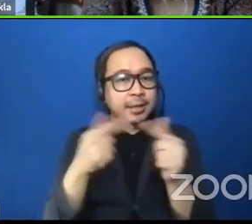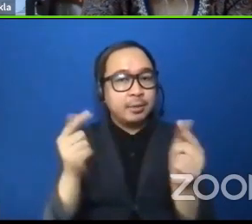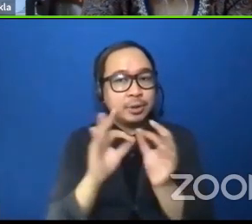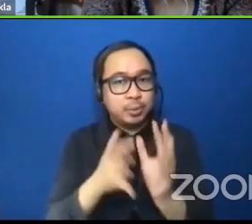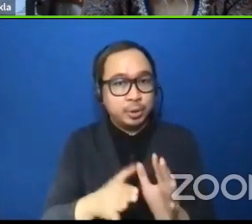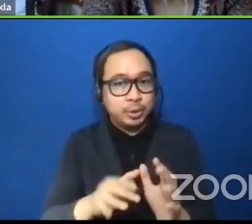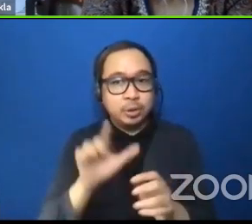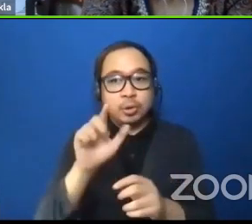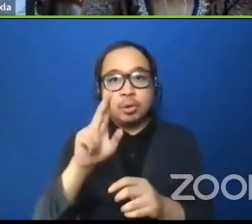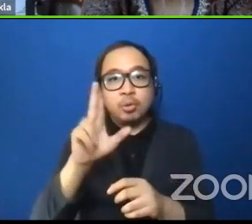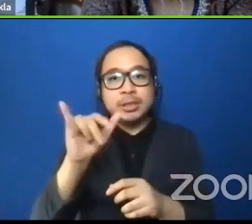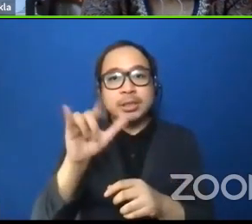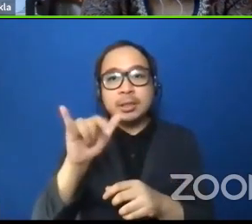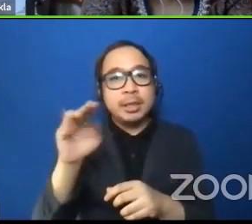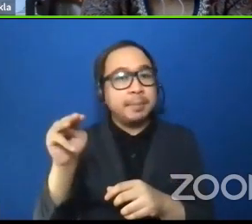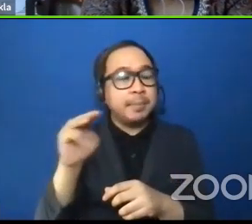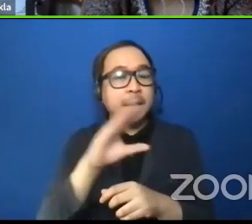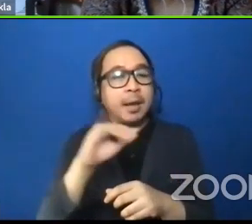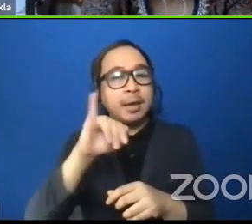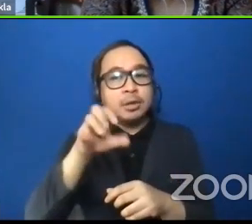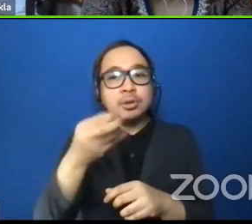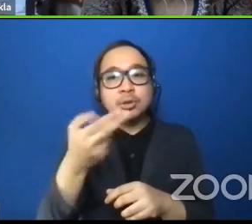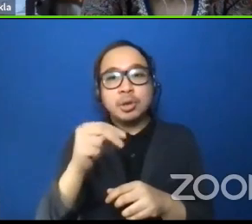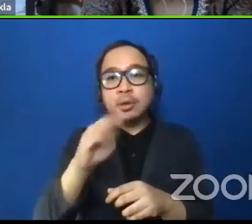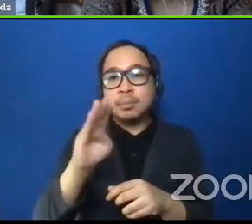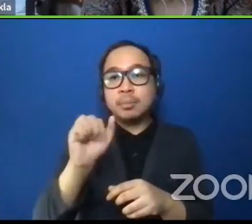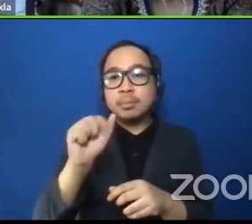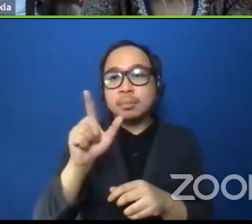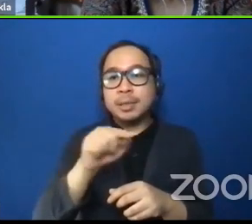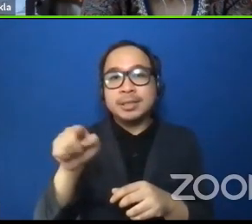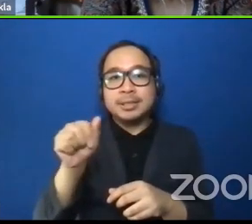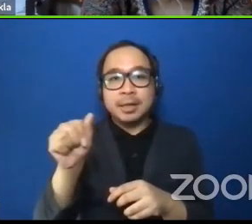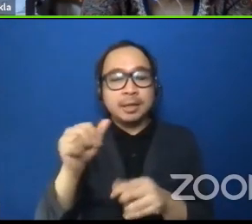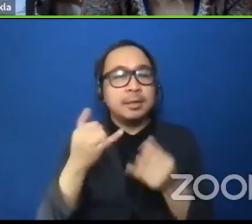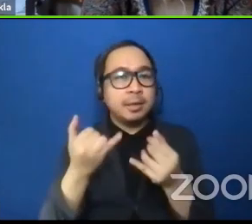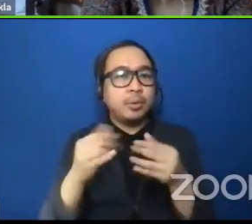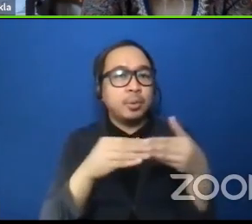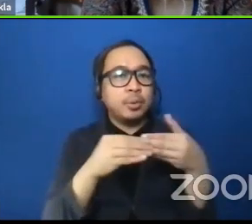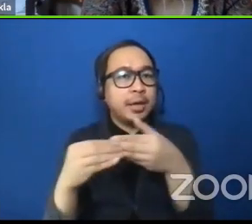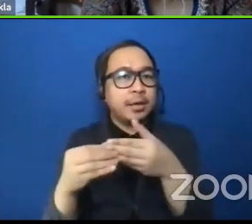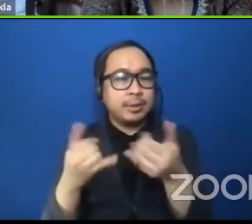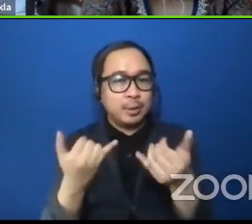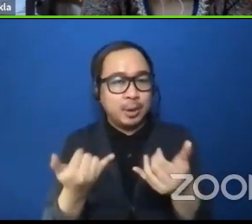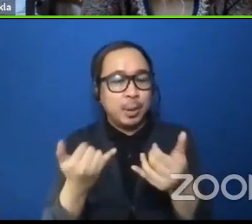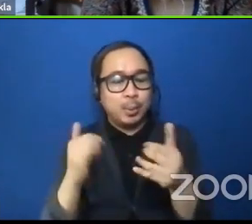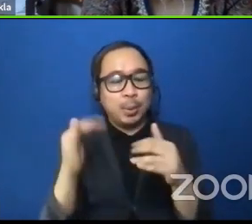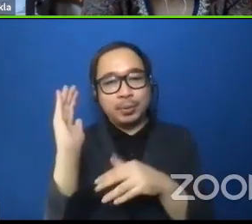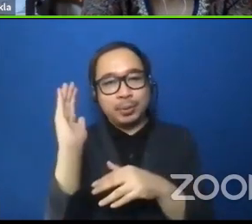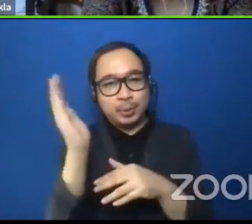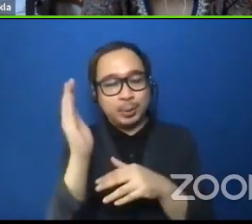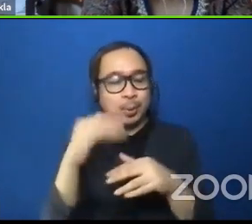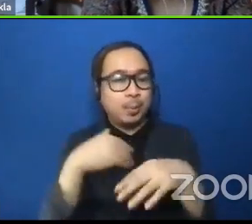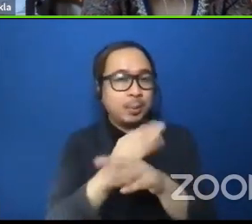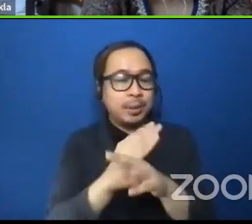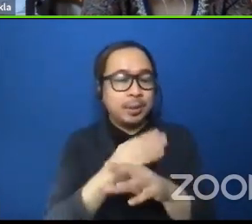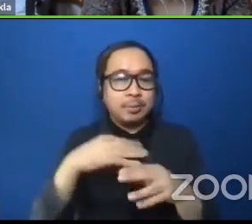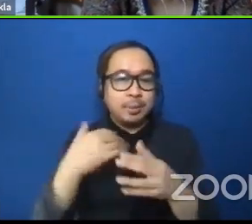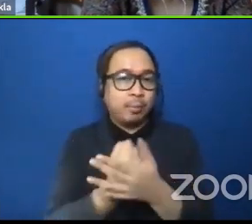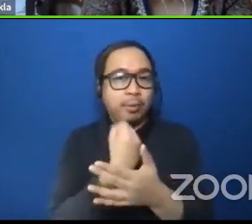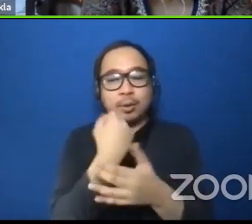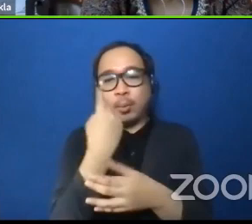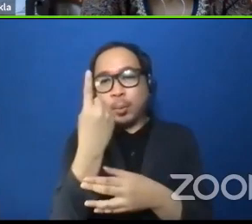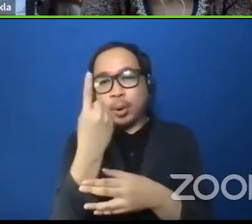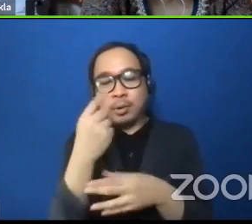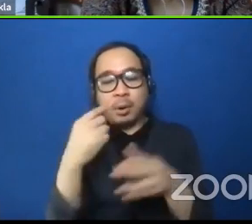John Beliza, to guide us through today's session. Unfortunately, one of today's abstract